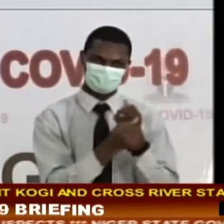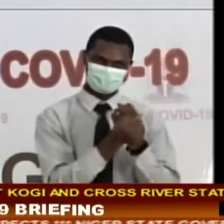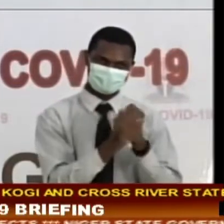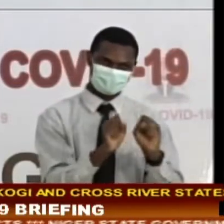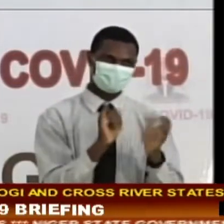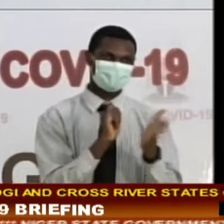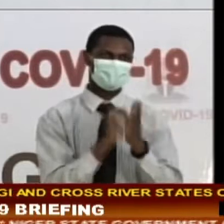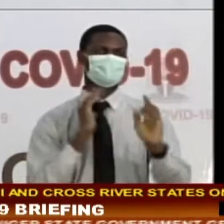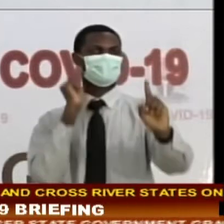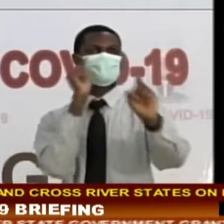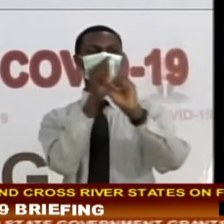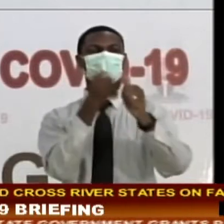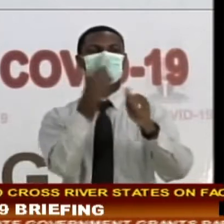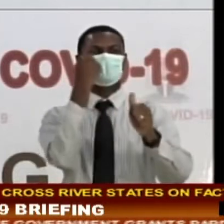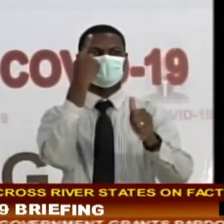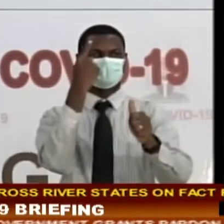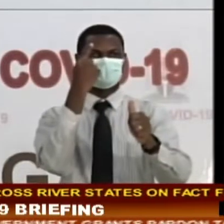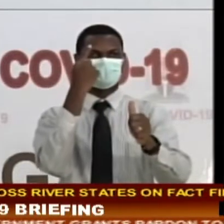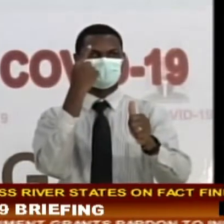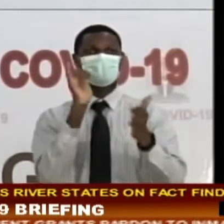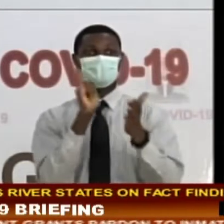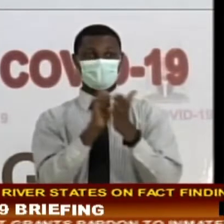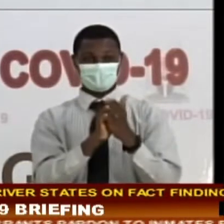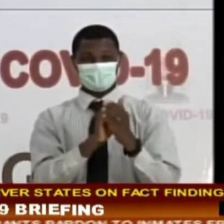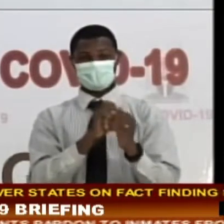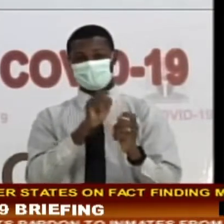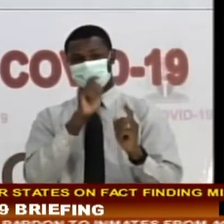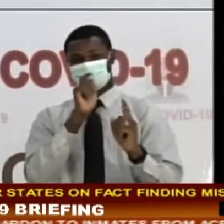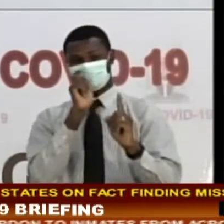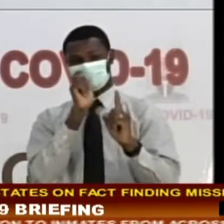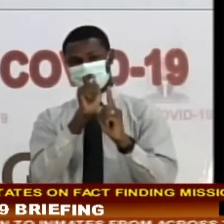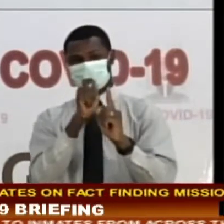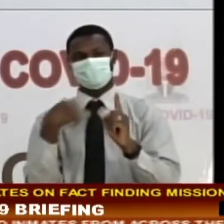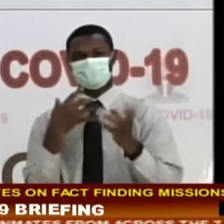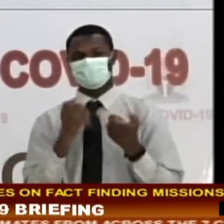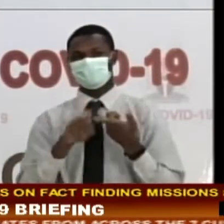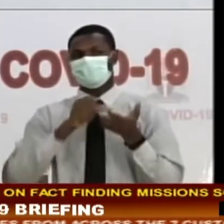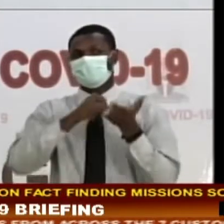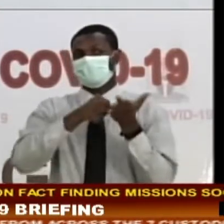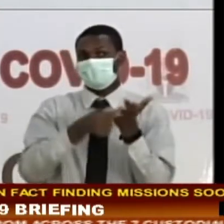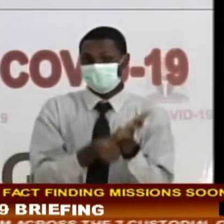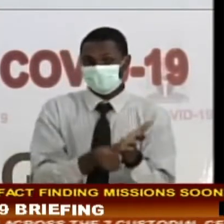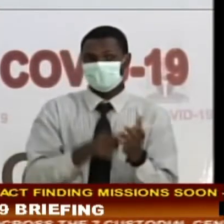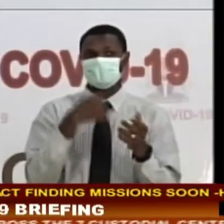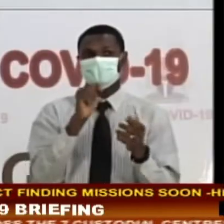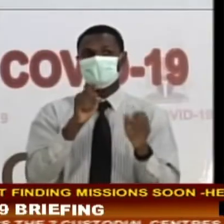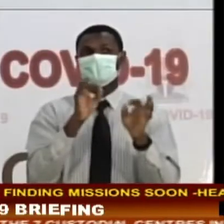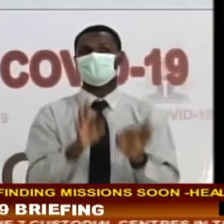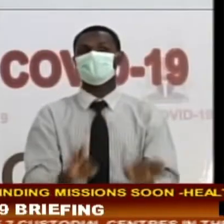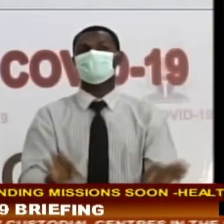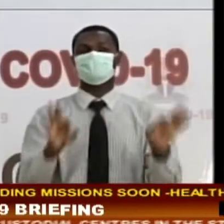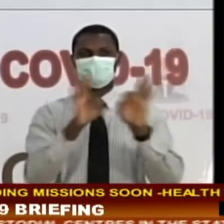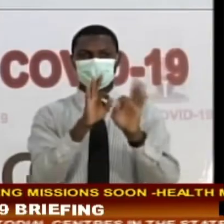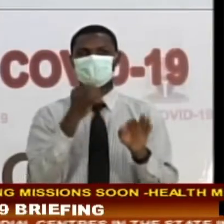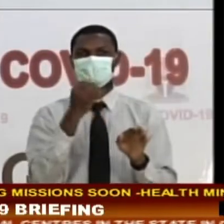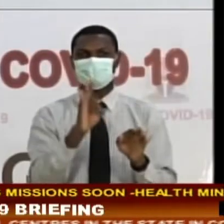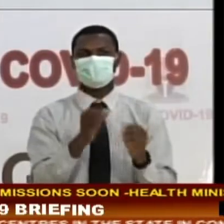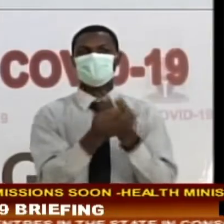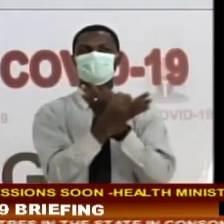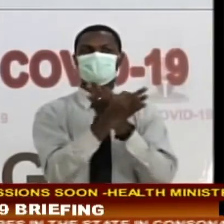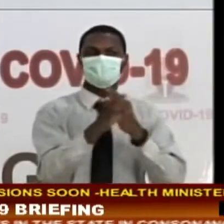the pandemic it is particularly important to emphasize the importance of free movement of goods